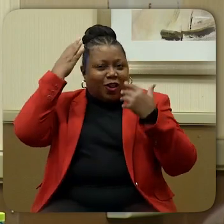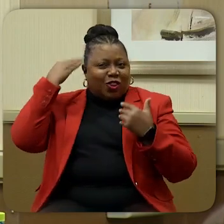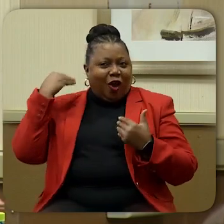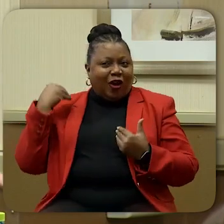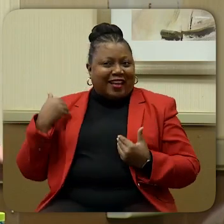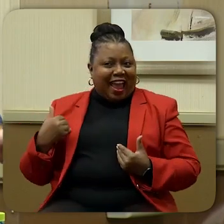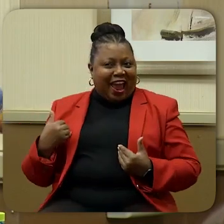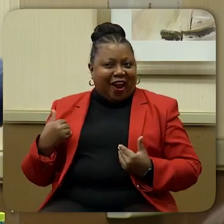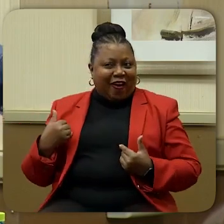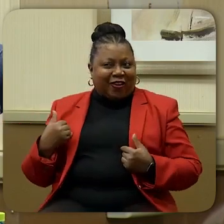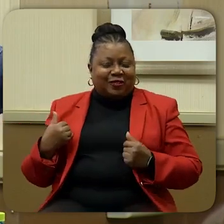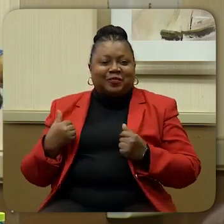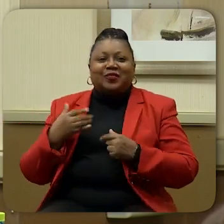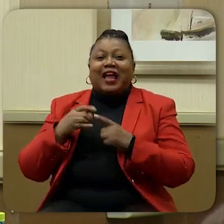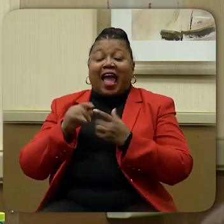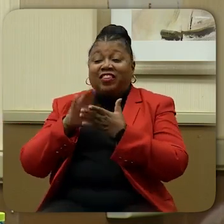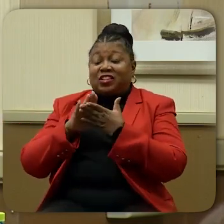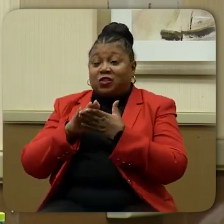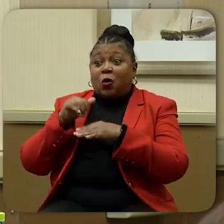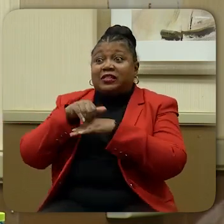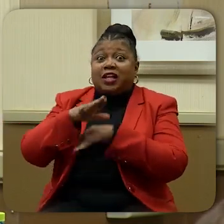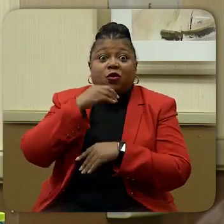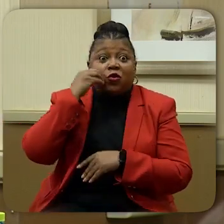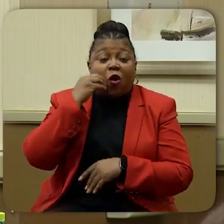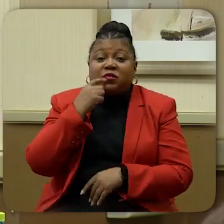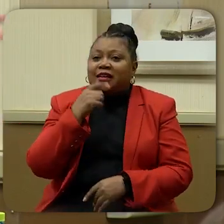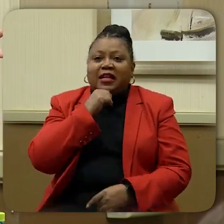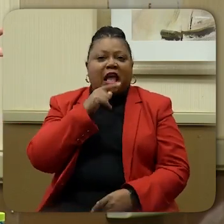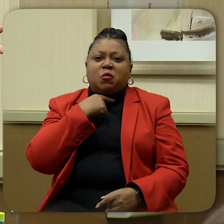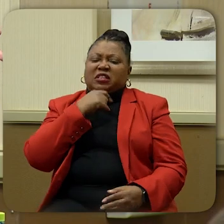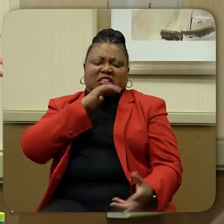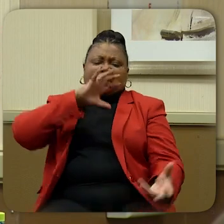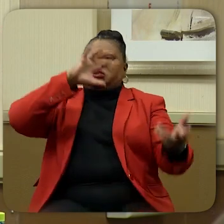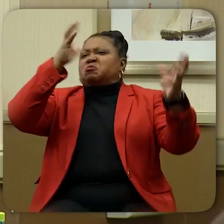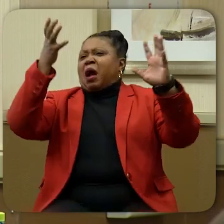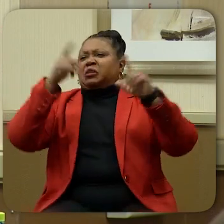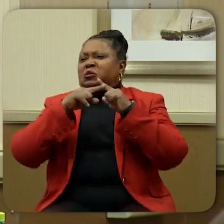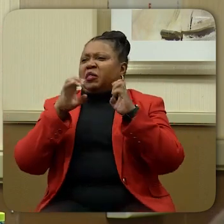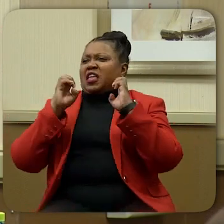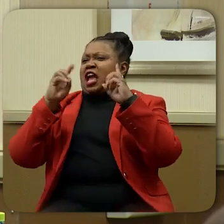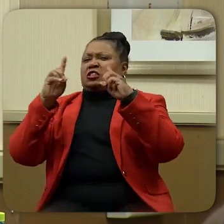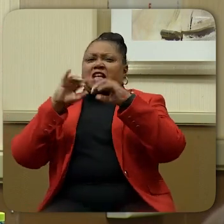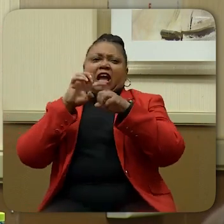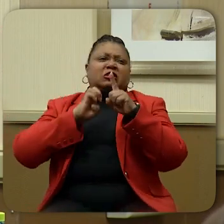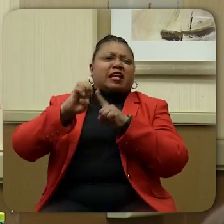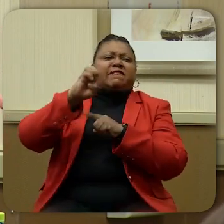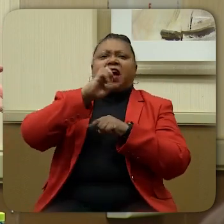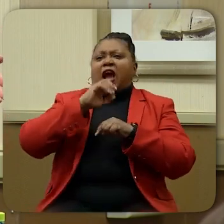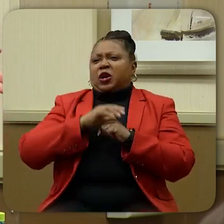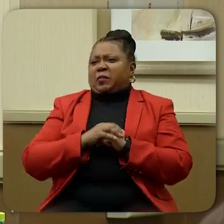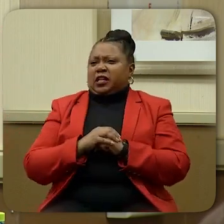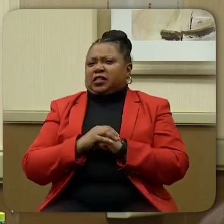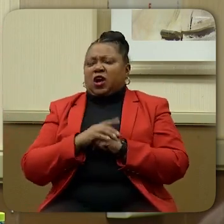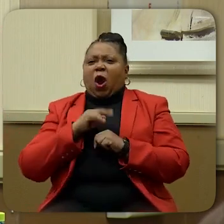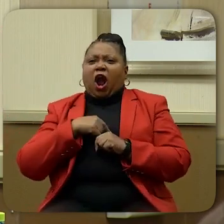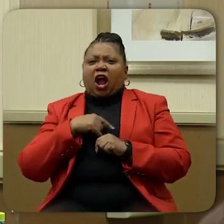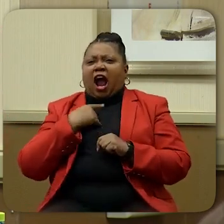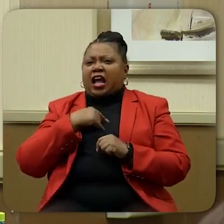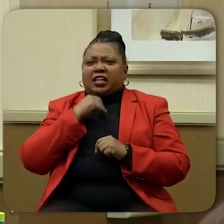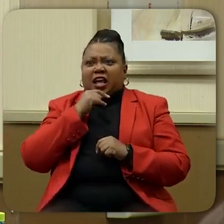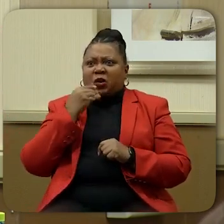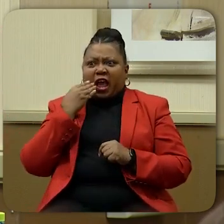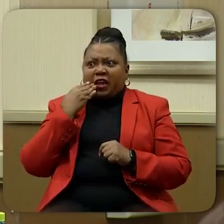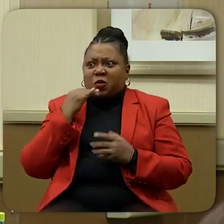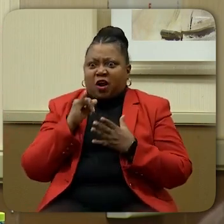hair. And the school sent her home saying it was disruptive to the educational environment for her to wear